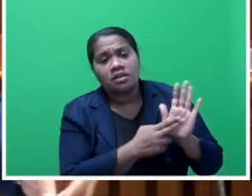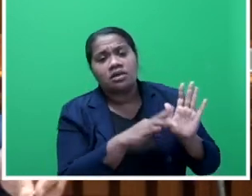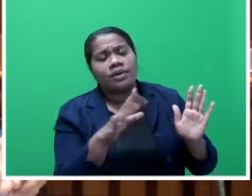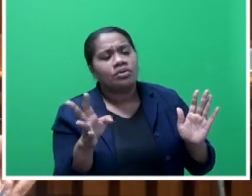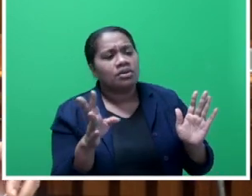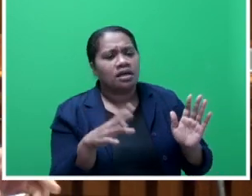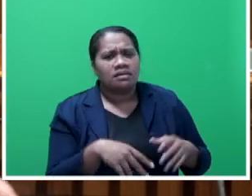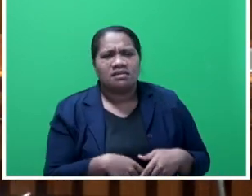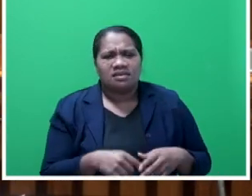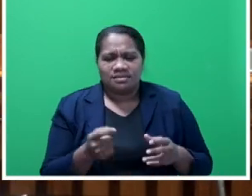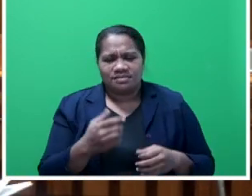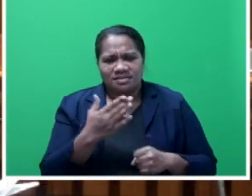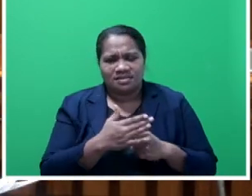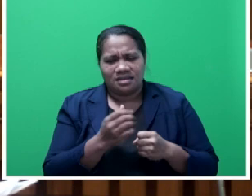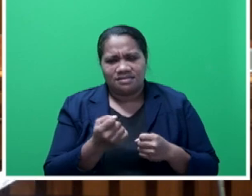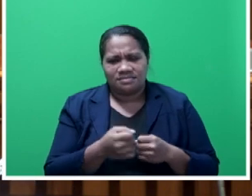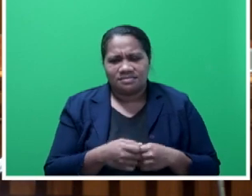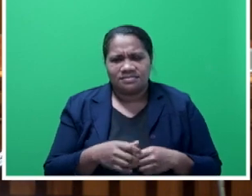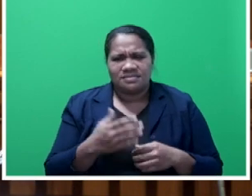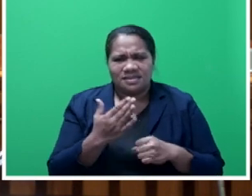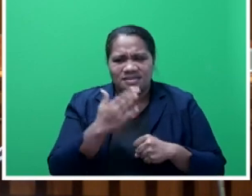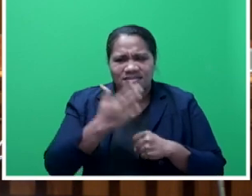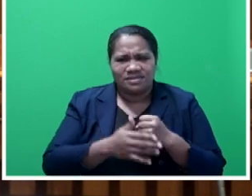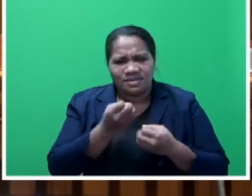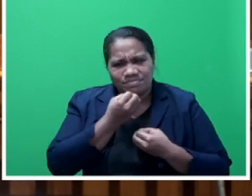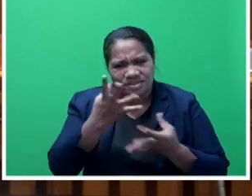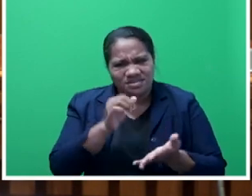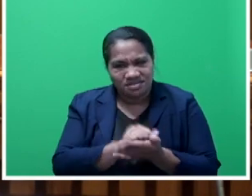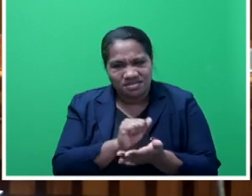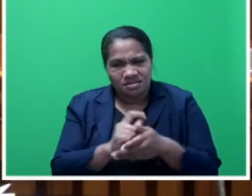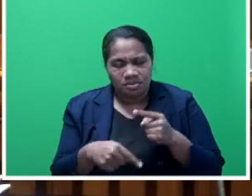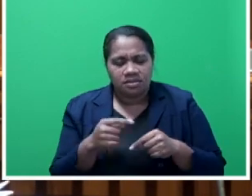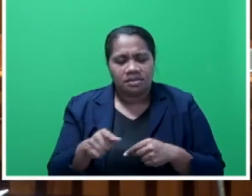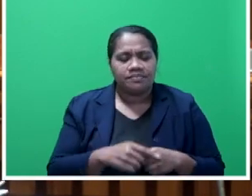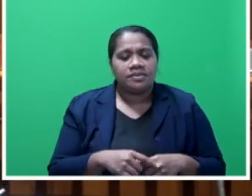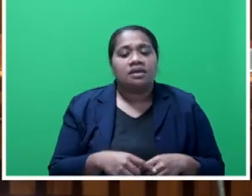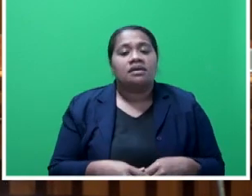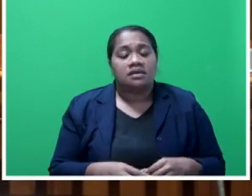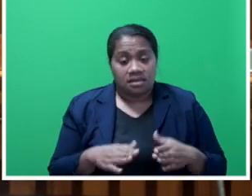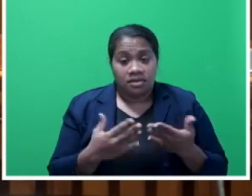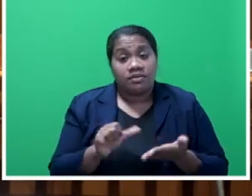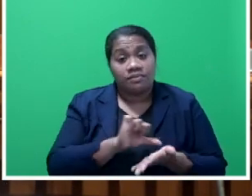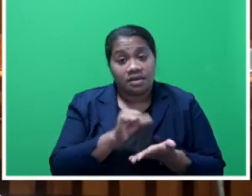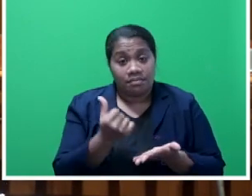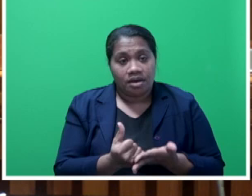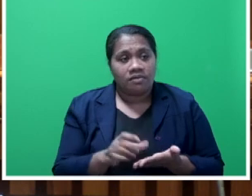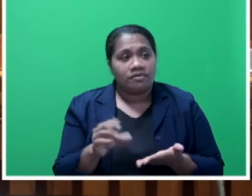the guaranteed amounts as far as 30th April 2021. This is from our debt